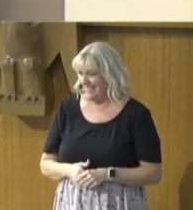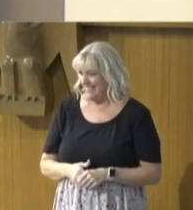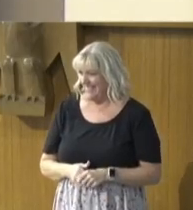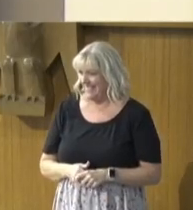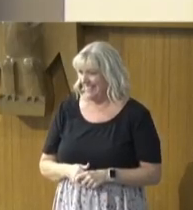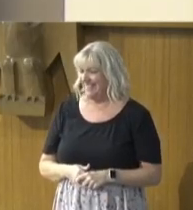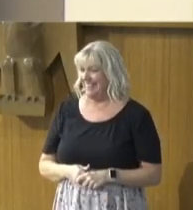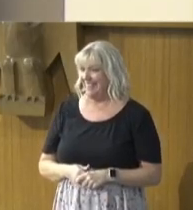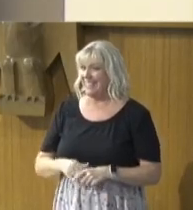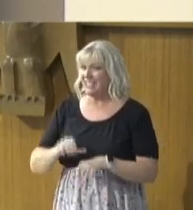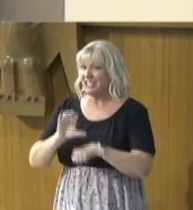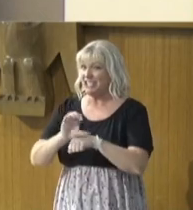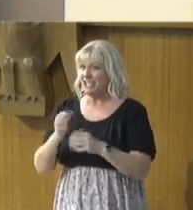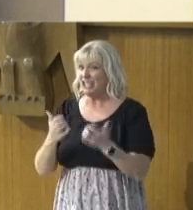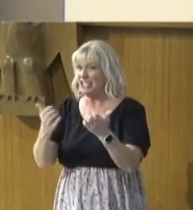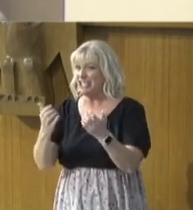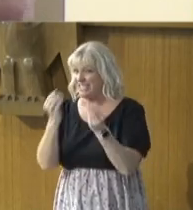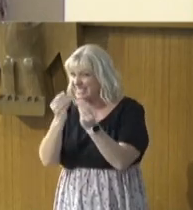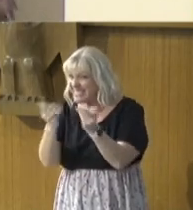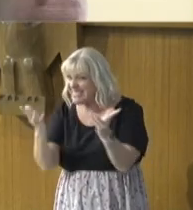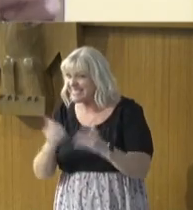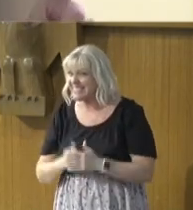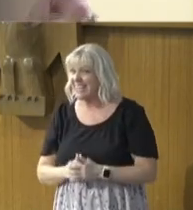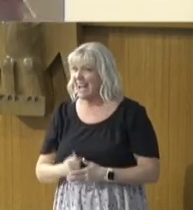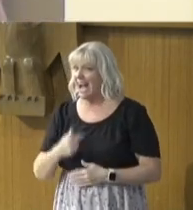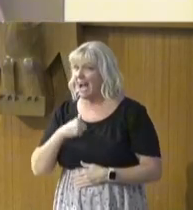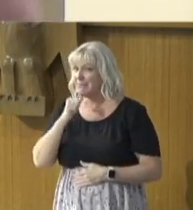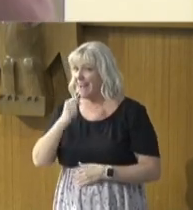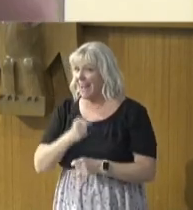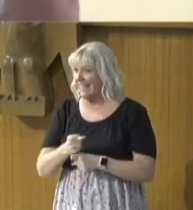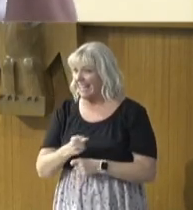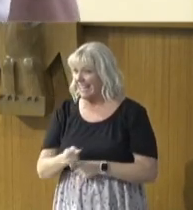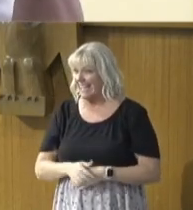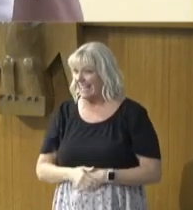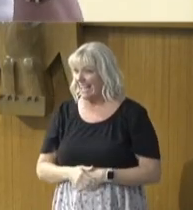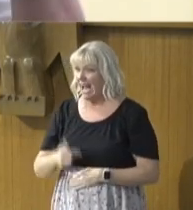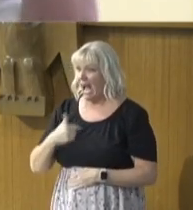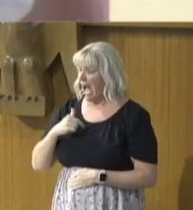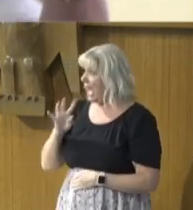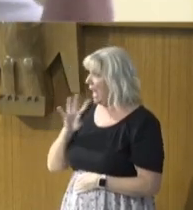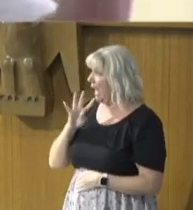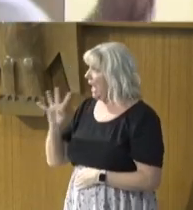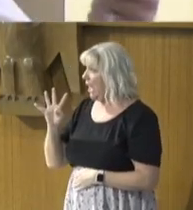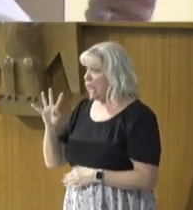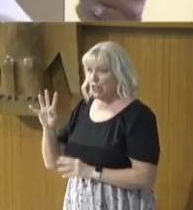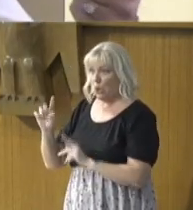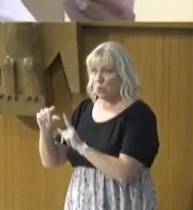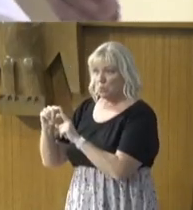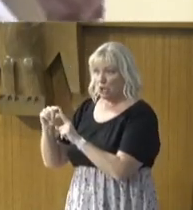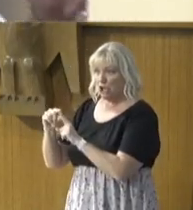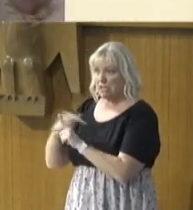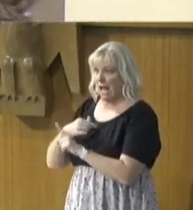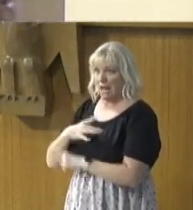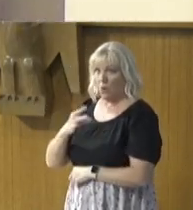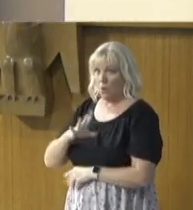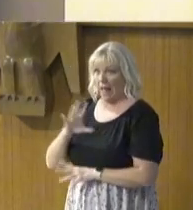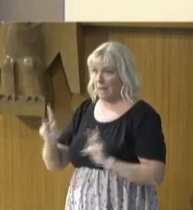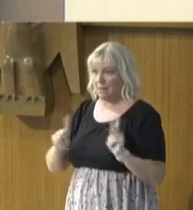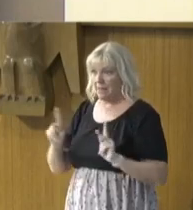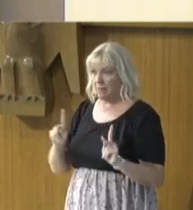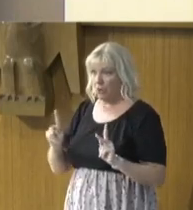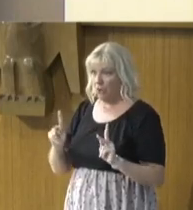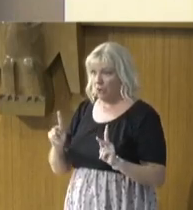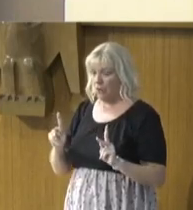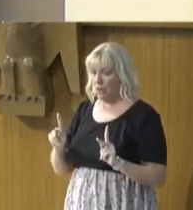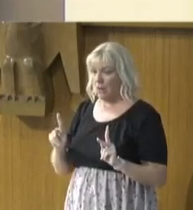And church, I tell you what, I am not kidding. As those words were leaving my mouth, I kid